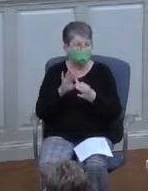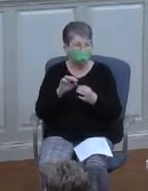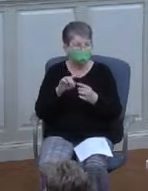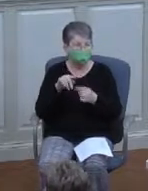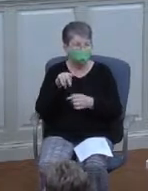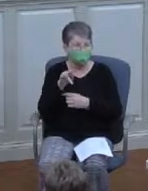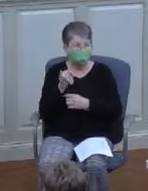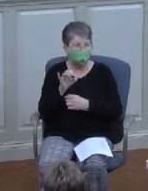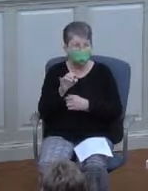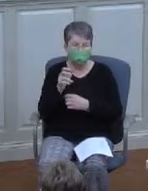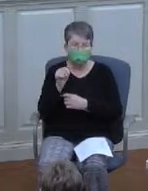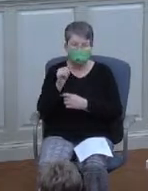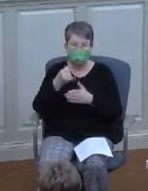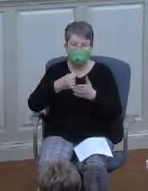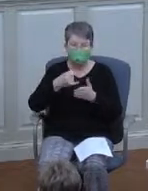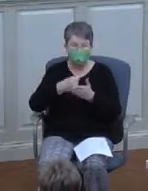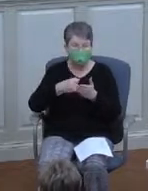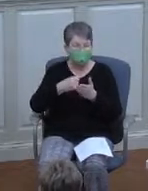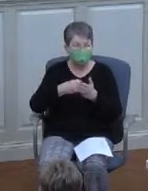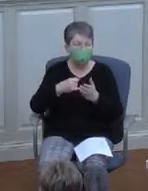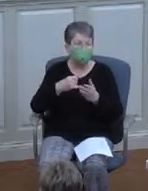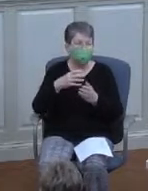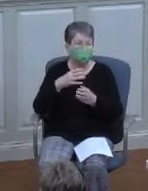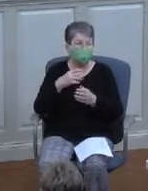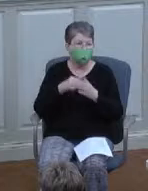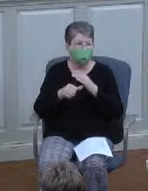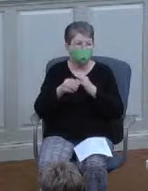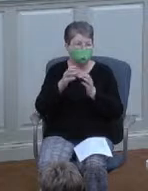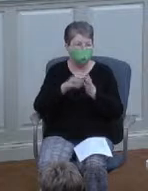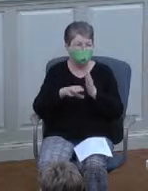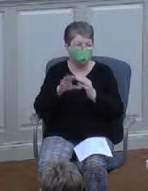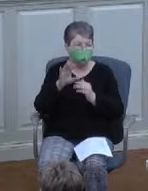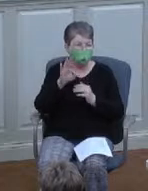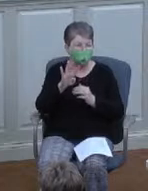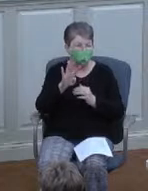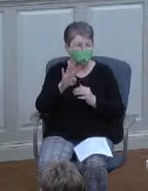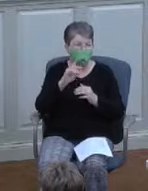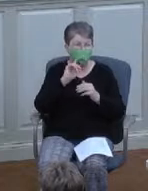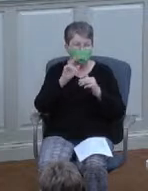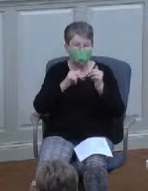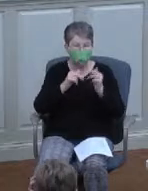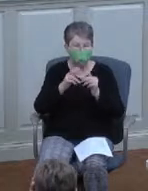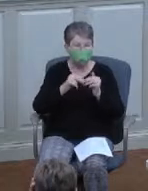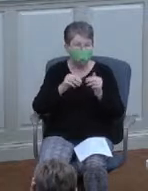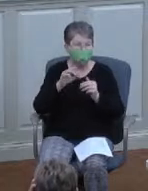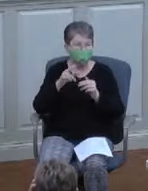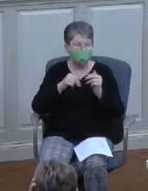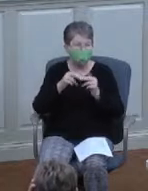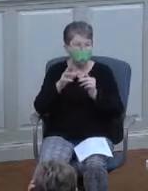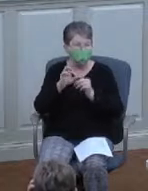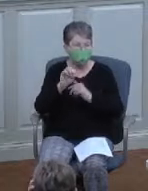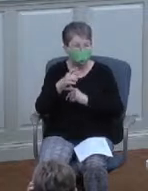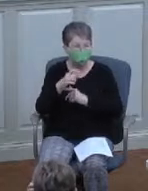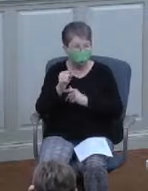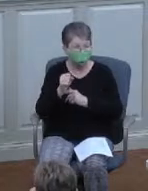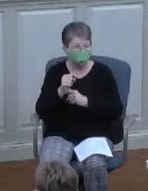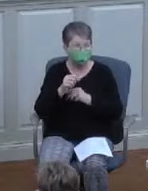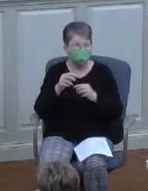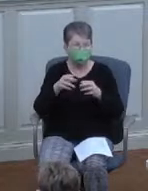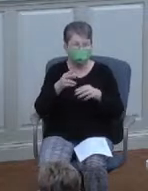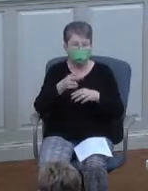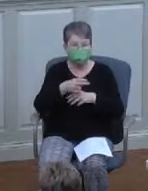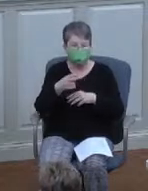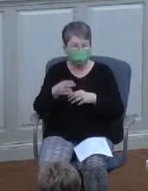art in the Historic Overlay District under Chapter 4, Buildings and Building Regulations, Article 7, Historic Districts,